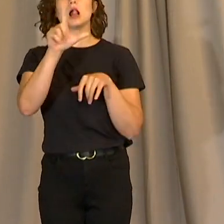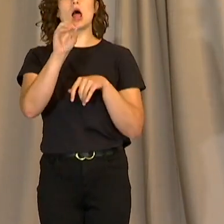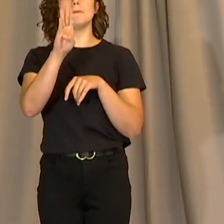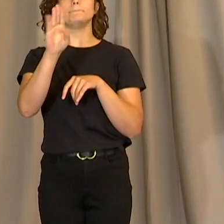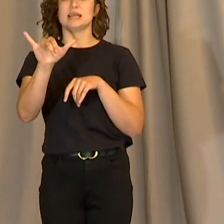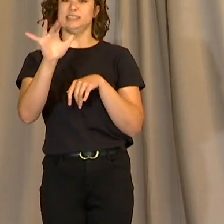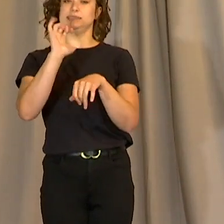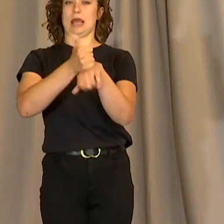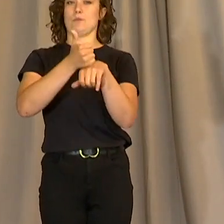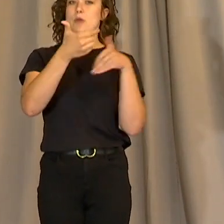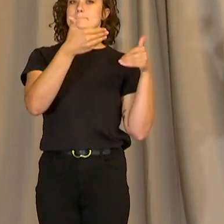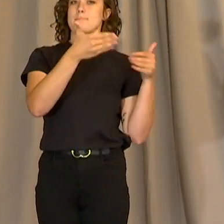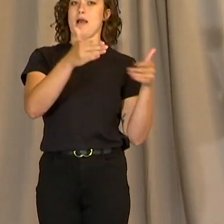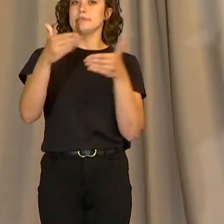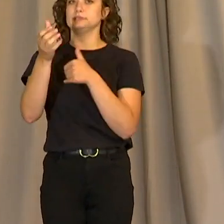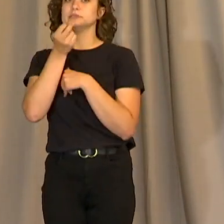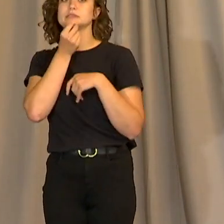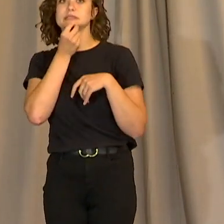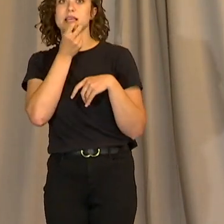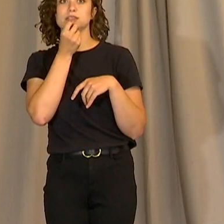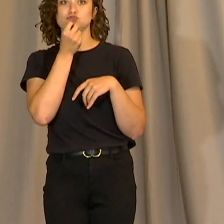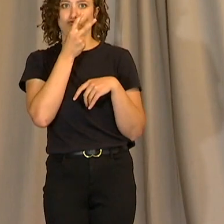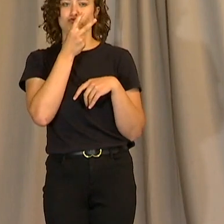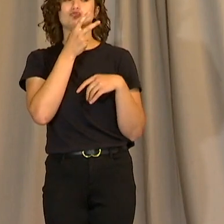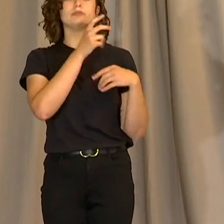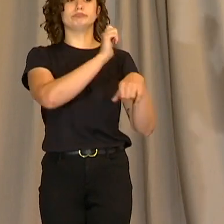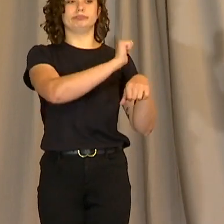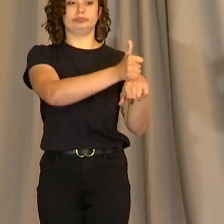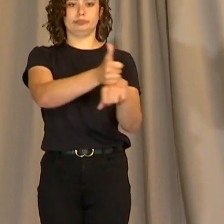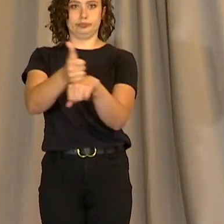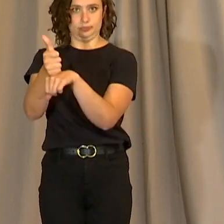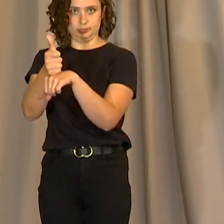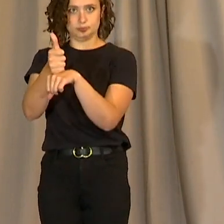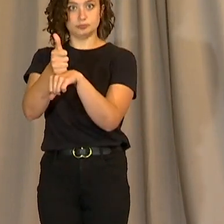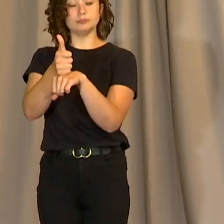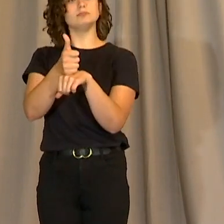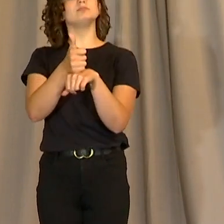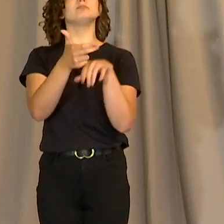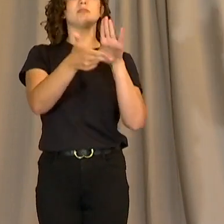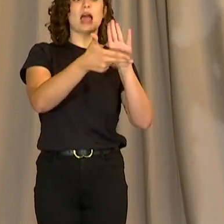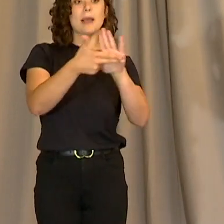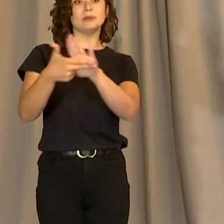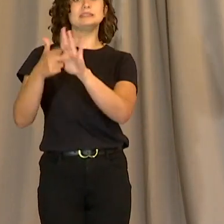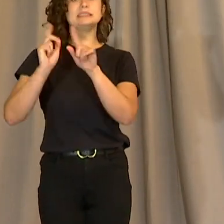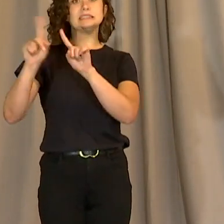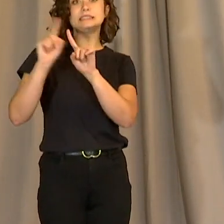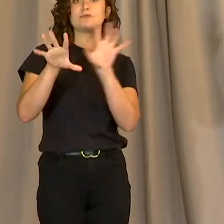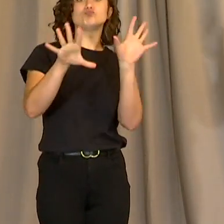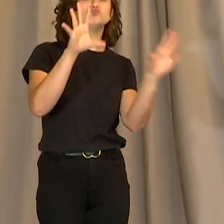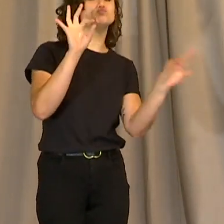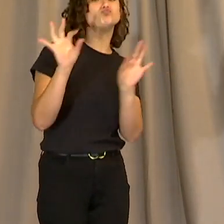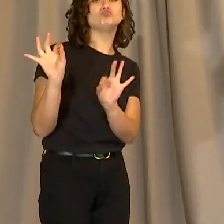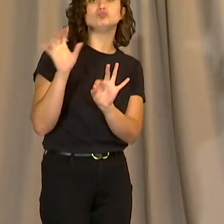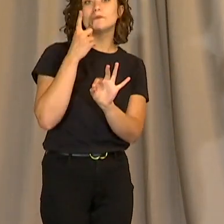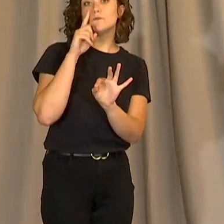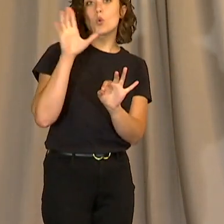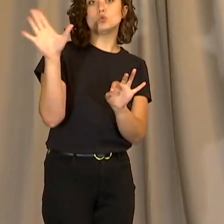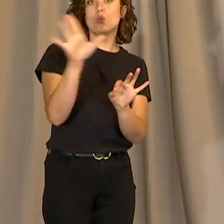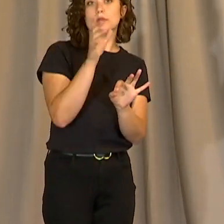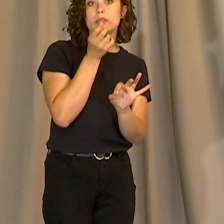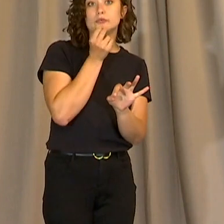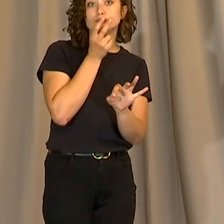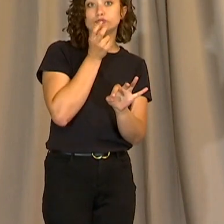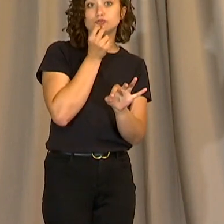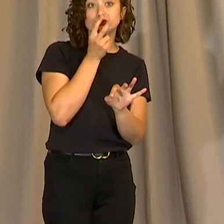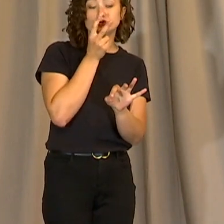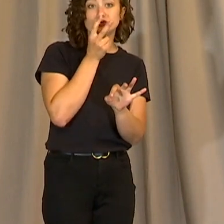box lunches at tables. They will be labeled with different choice options for your lunch. And